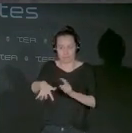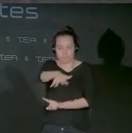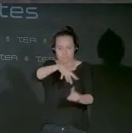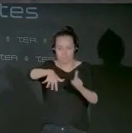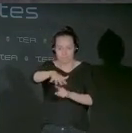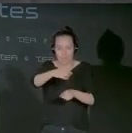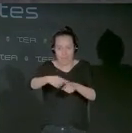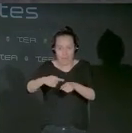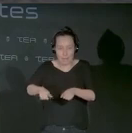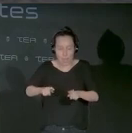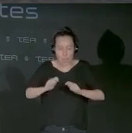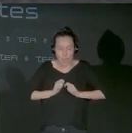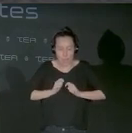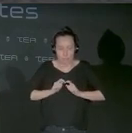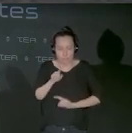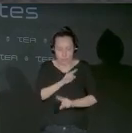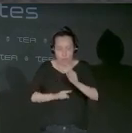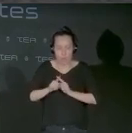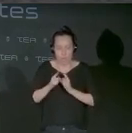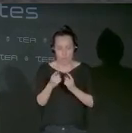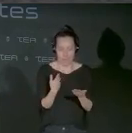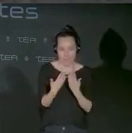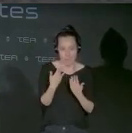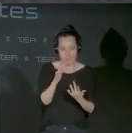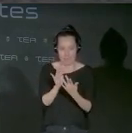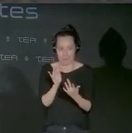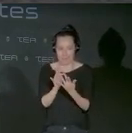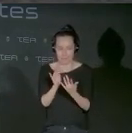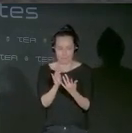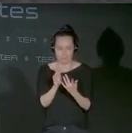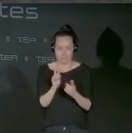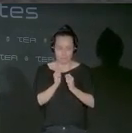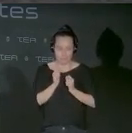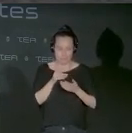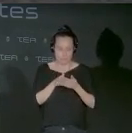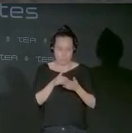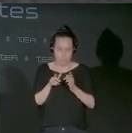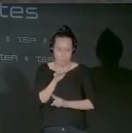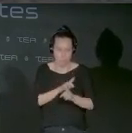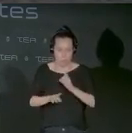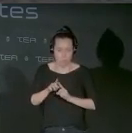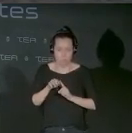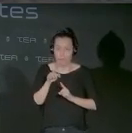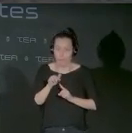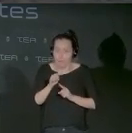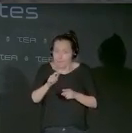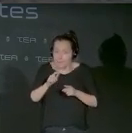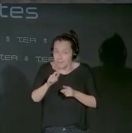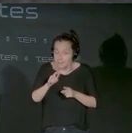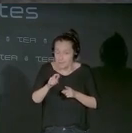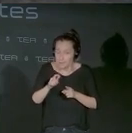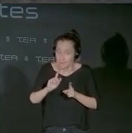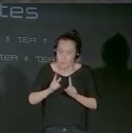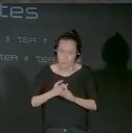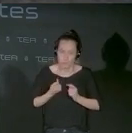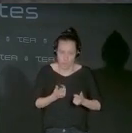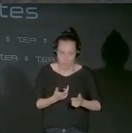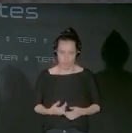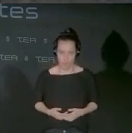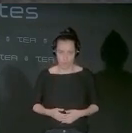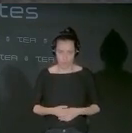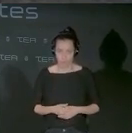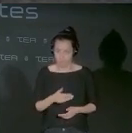to solve that, and to solve nice ways to pay people to do things, to support us across borders with